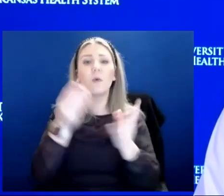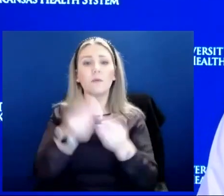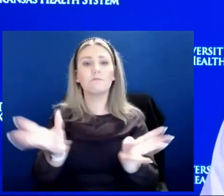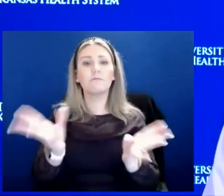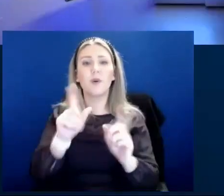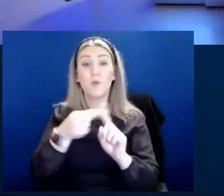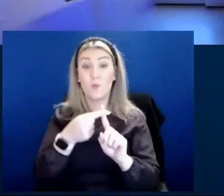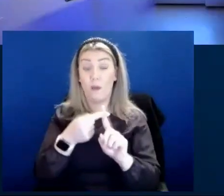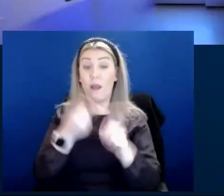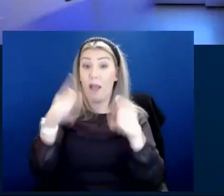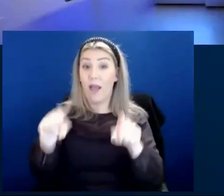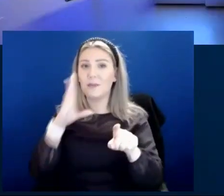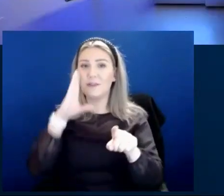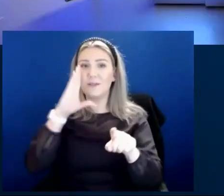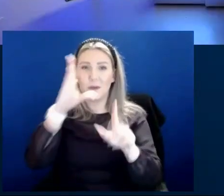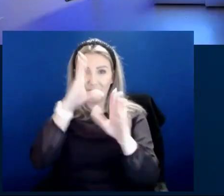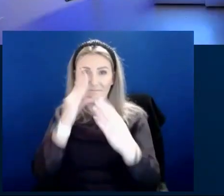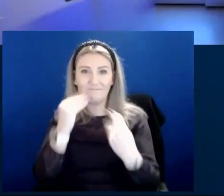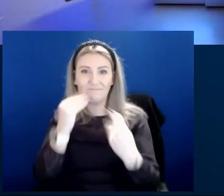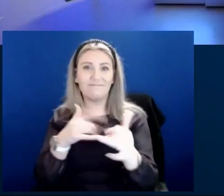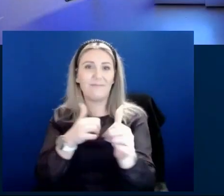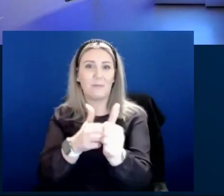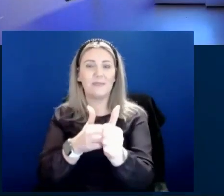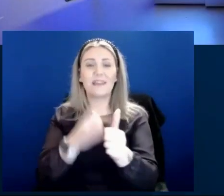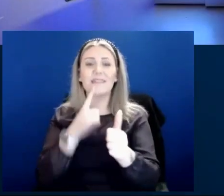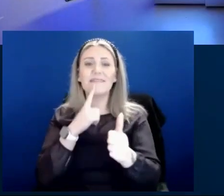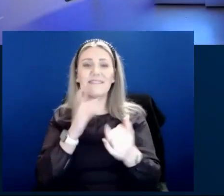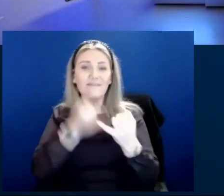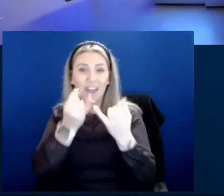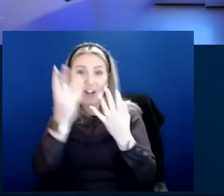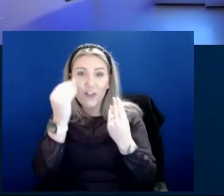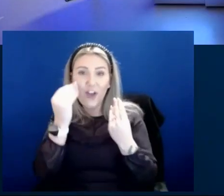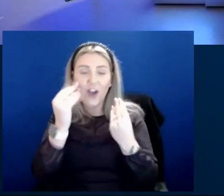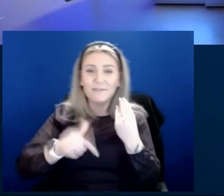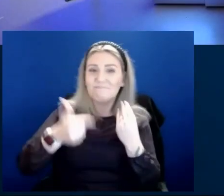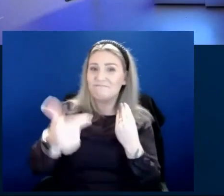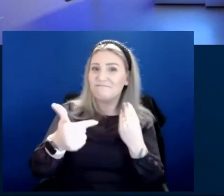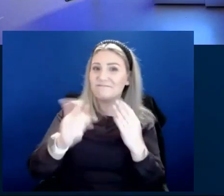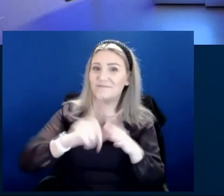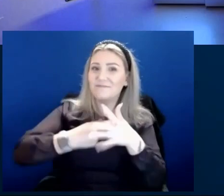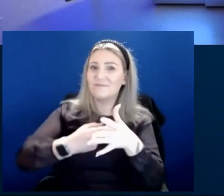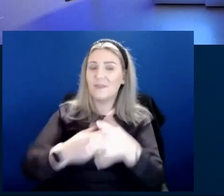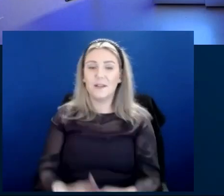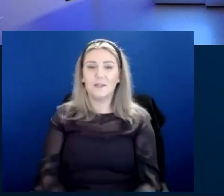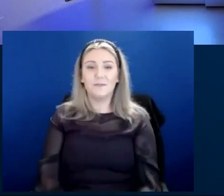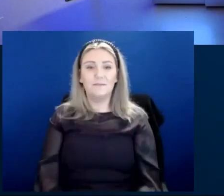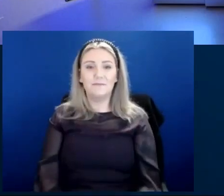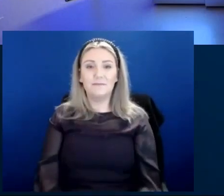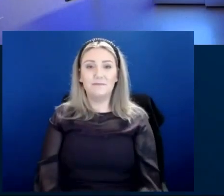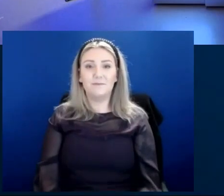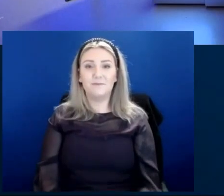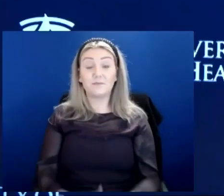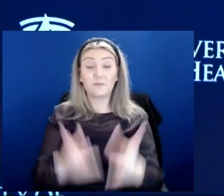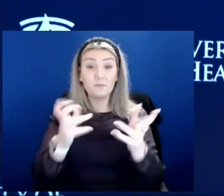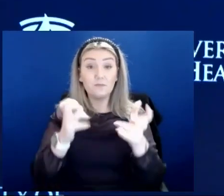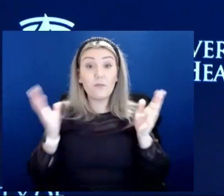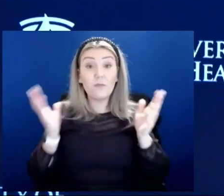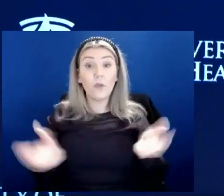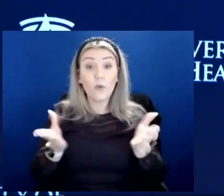date. All right, let's get to some final thoughts today. Dr. Lassen, I'll let you get us started. Well, I just want to encourage